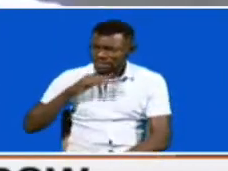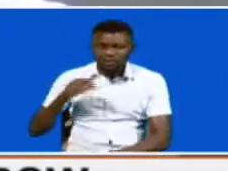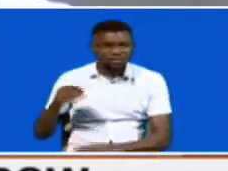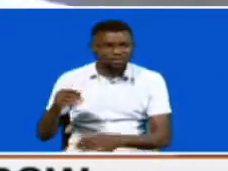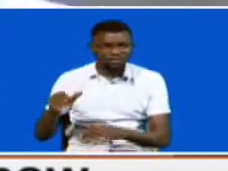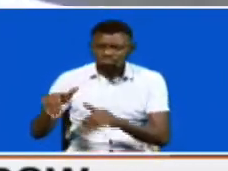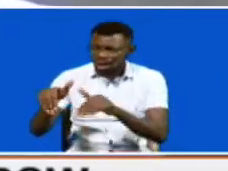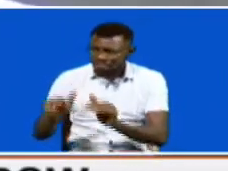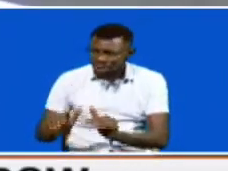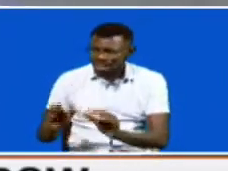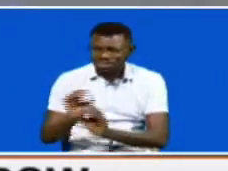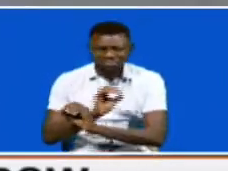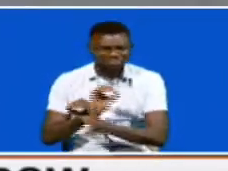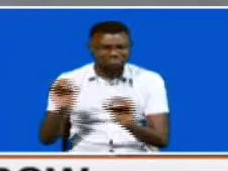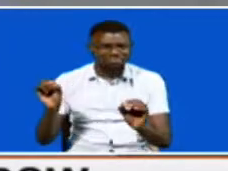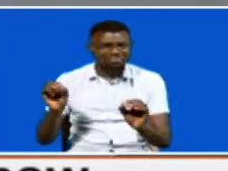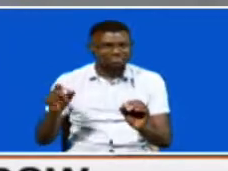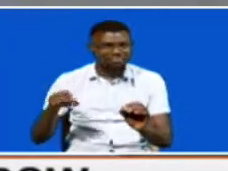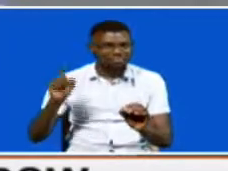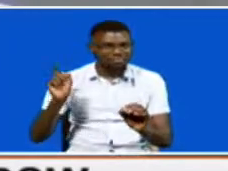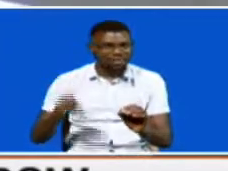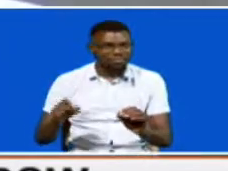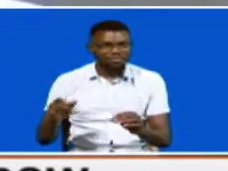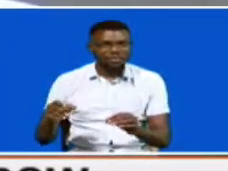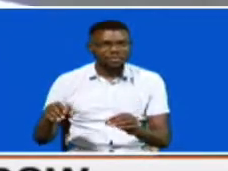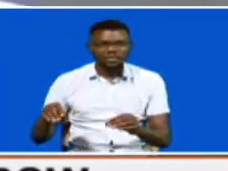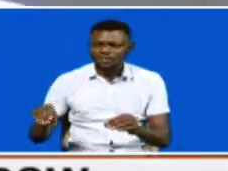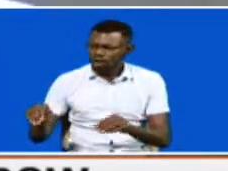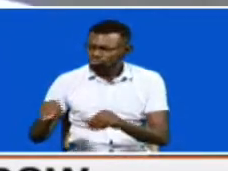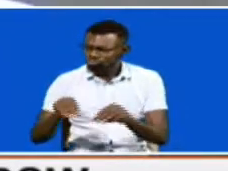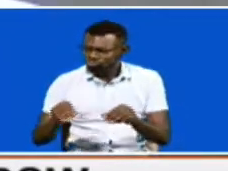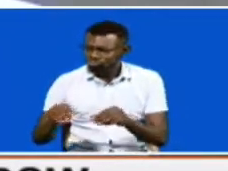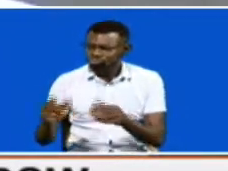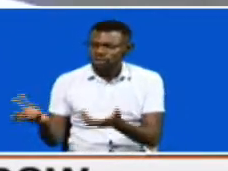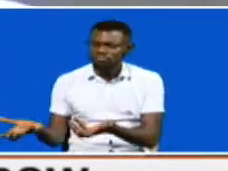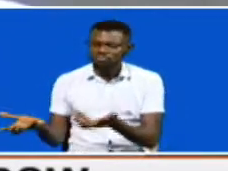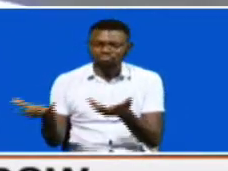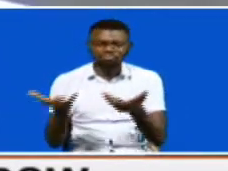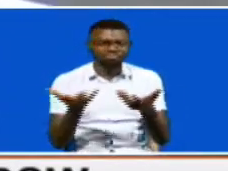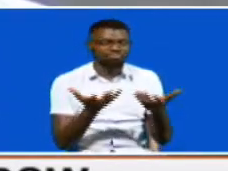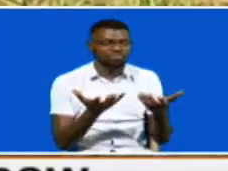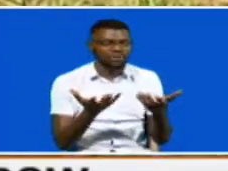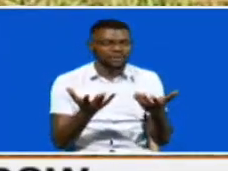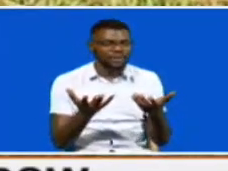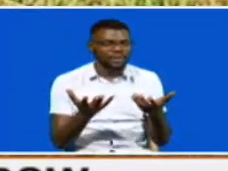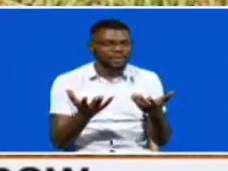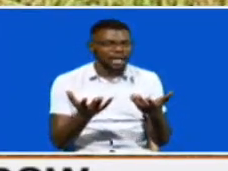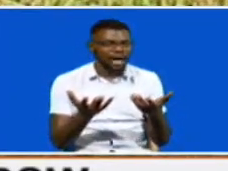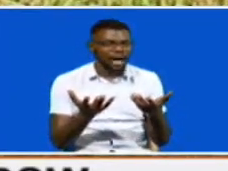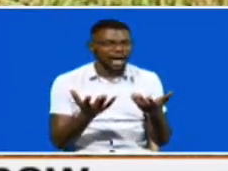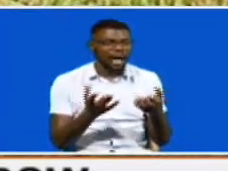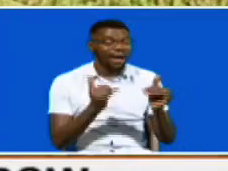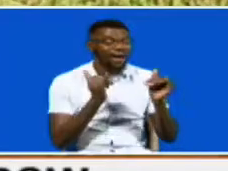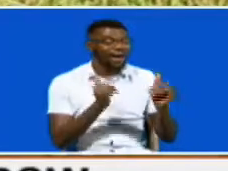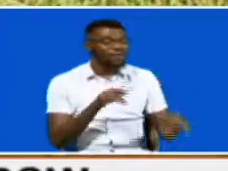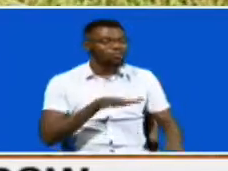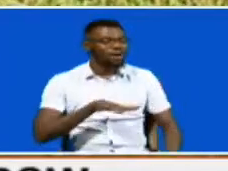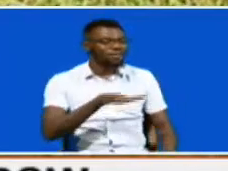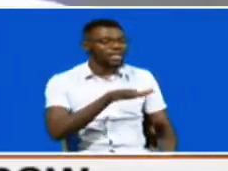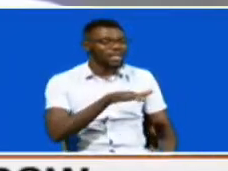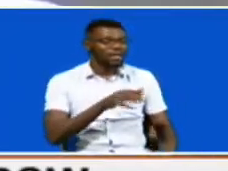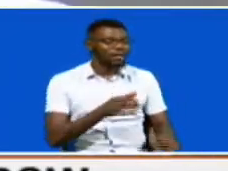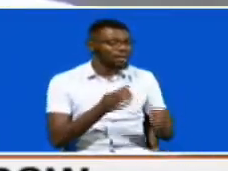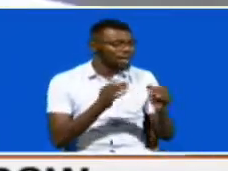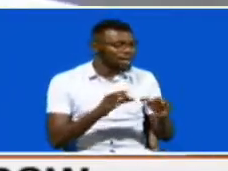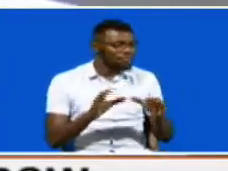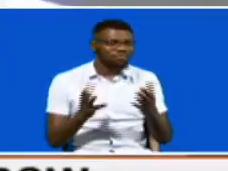kimila sasa ni namna hiyo. Lazima tuchukue mchanga ya kaburi ya kila mtu. Tutakwenda naye pale tutahamia. Tusipofanya